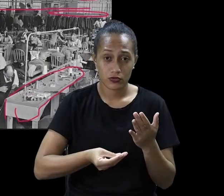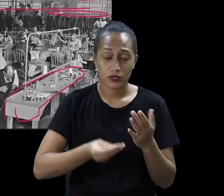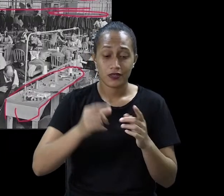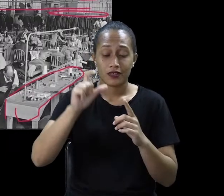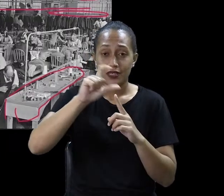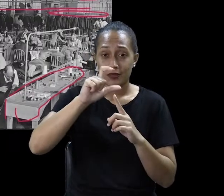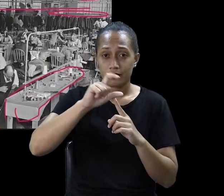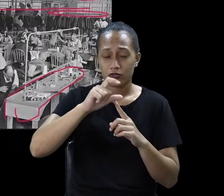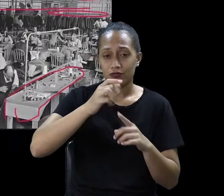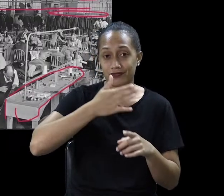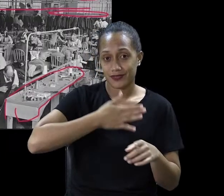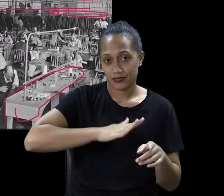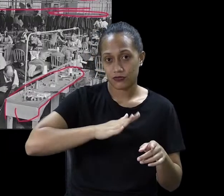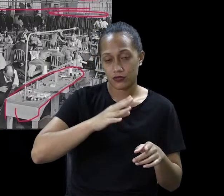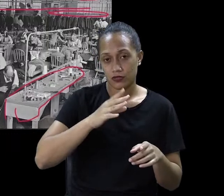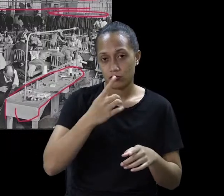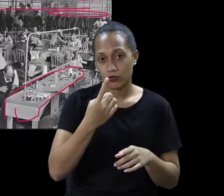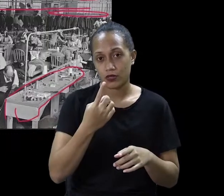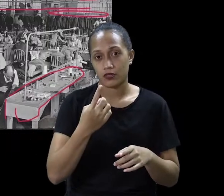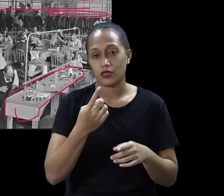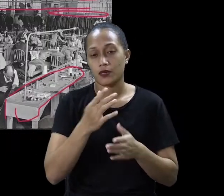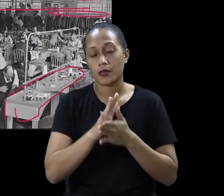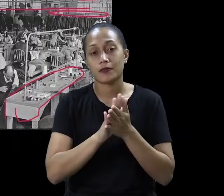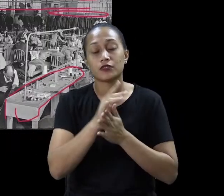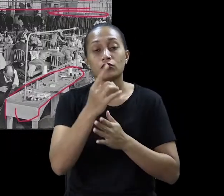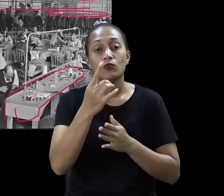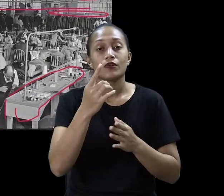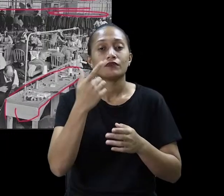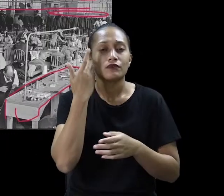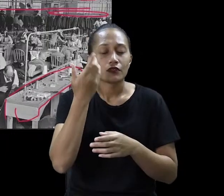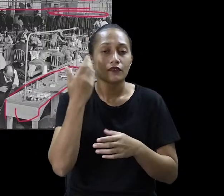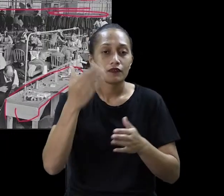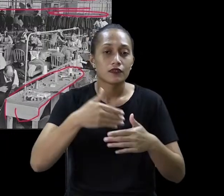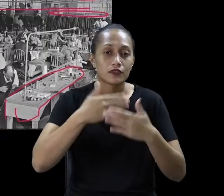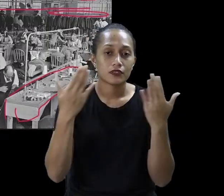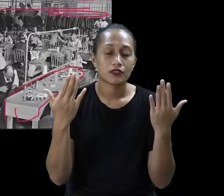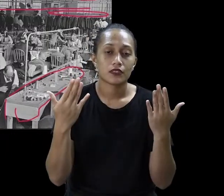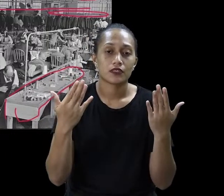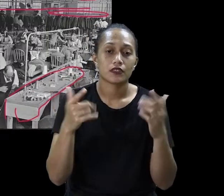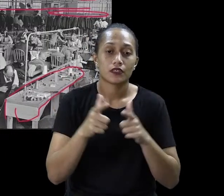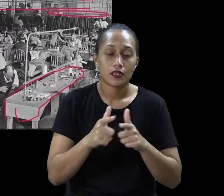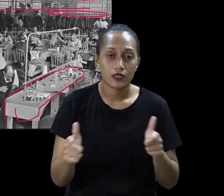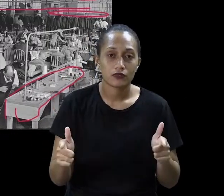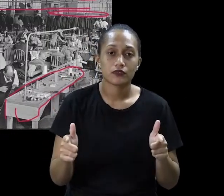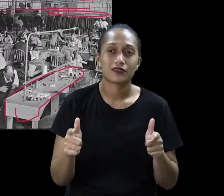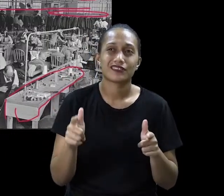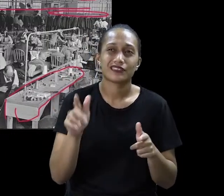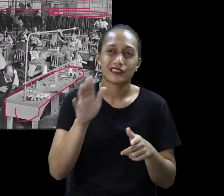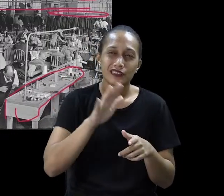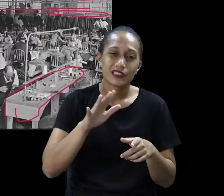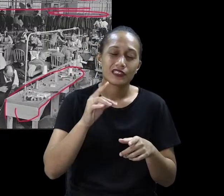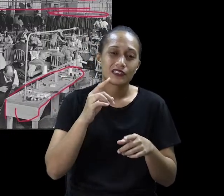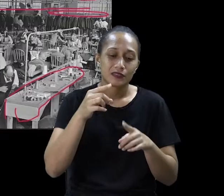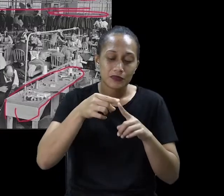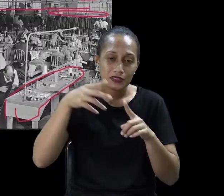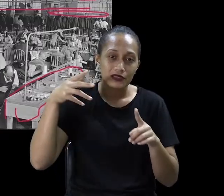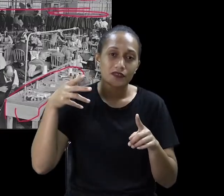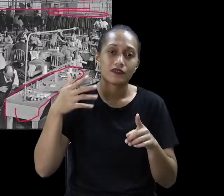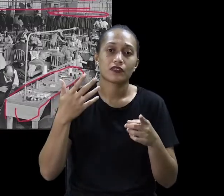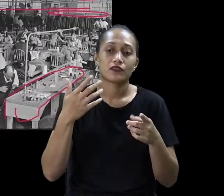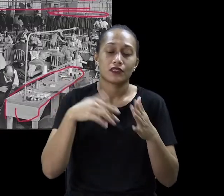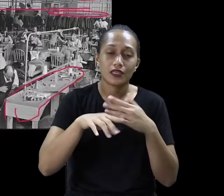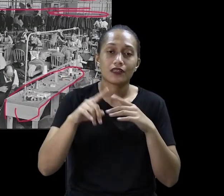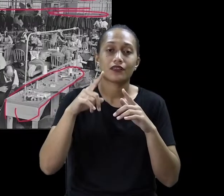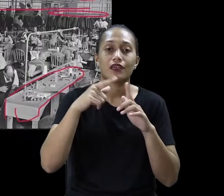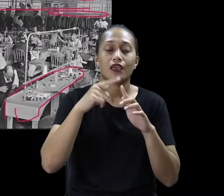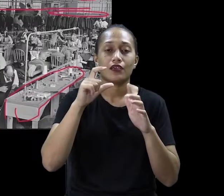they could produce the food from the farm. This little, it looks like some type of machinery there. That is capital